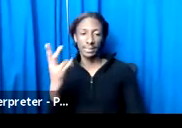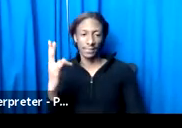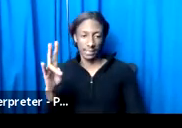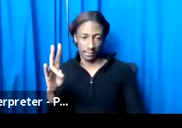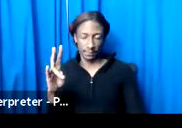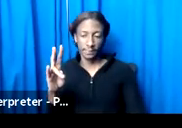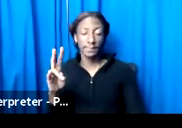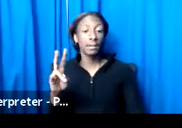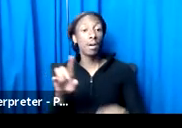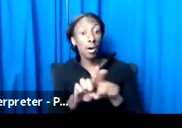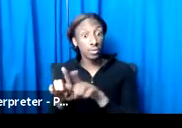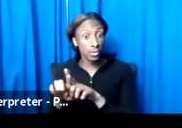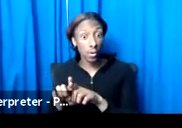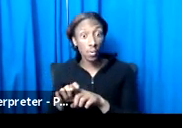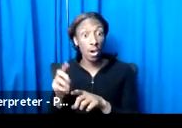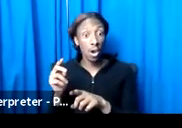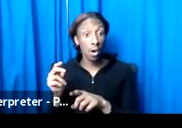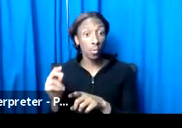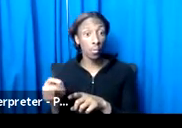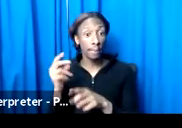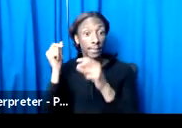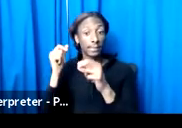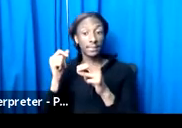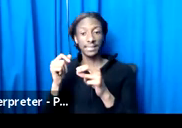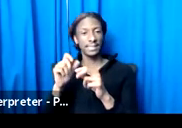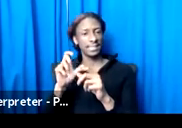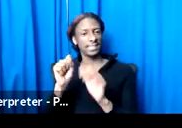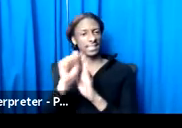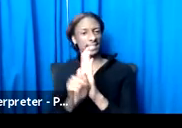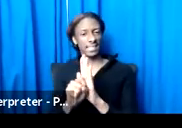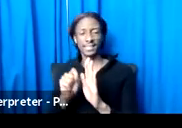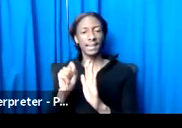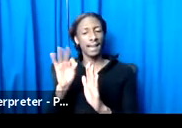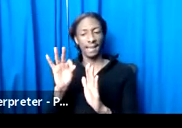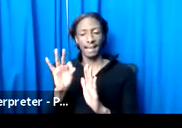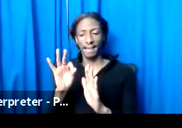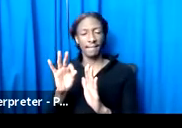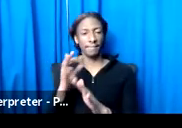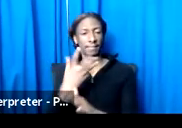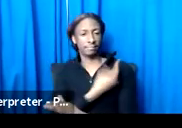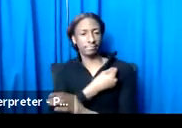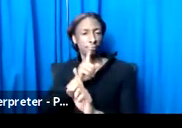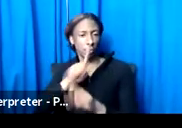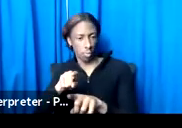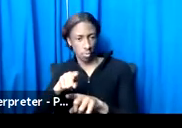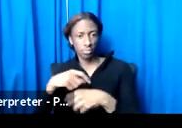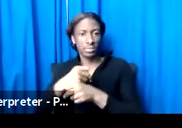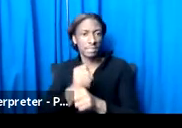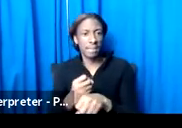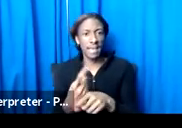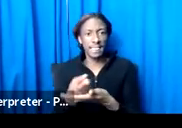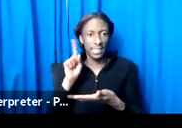Also, a rapid state of vaccine confidence report was created and released last week in response